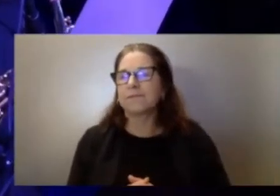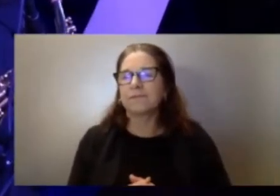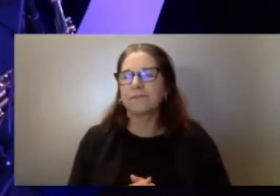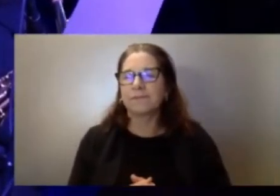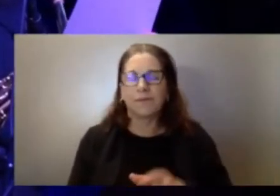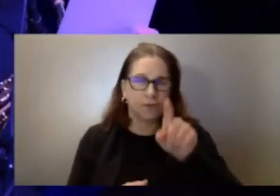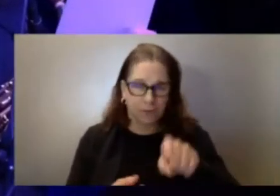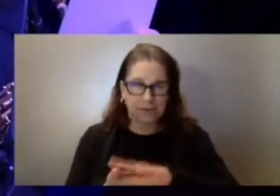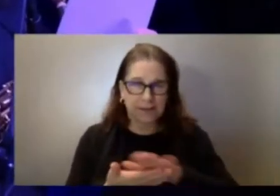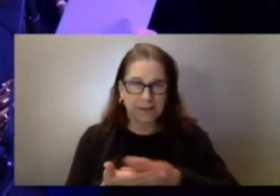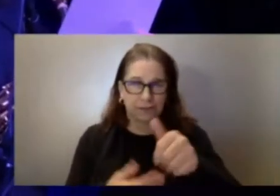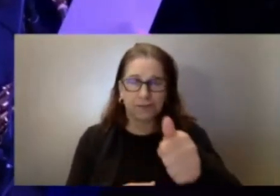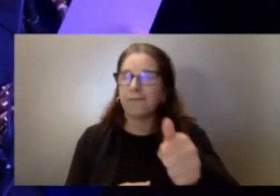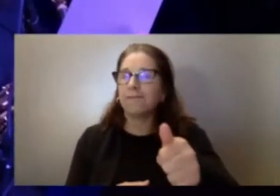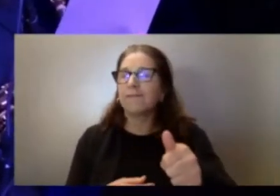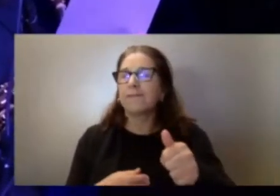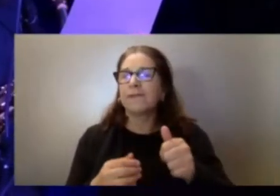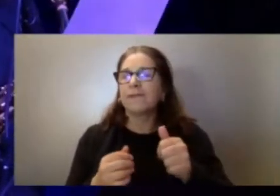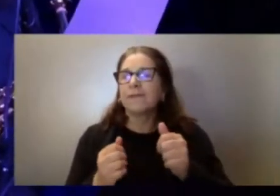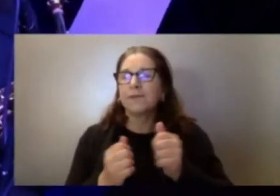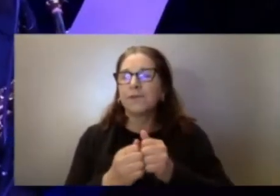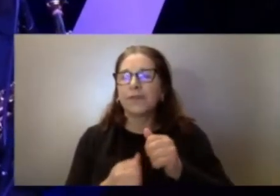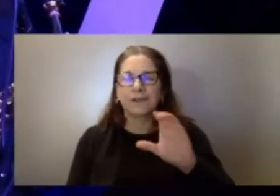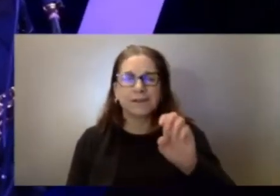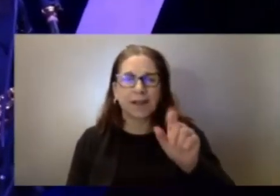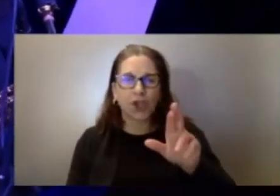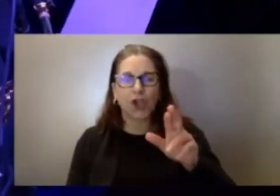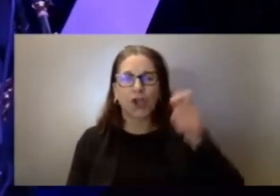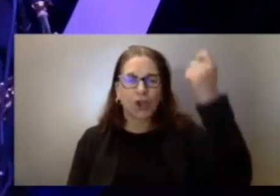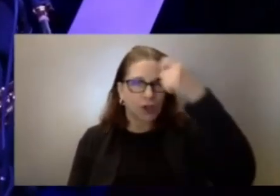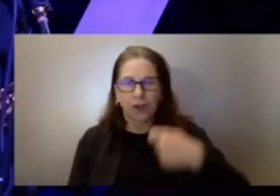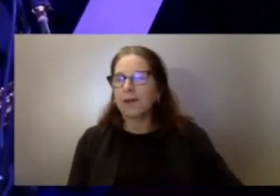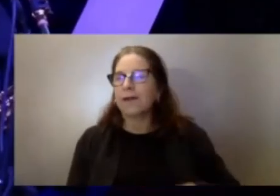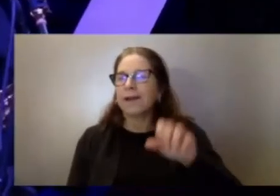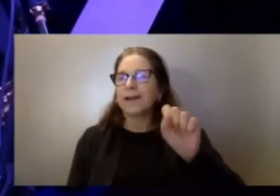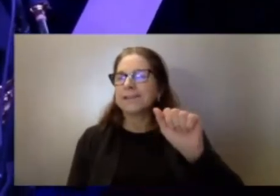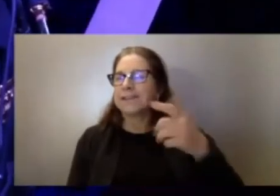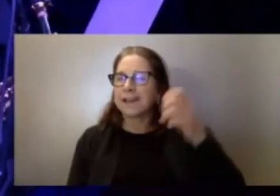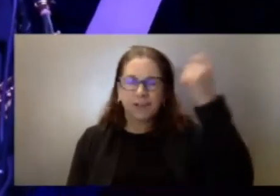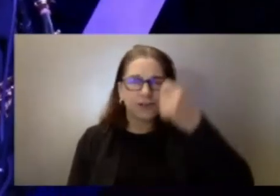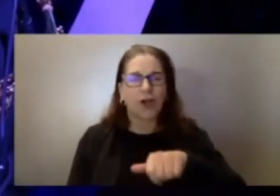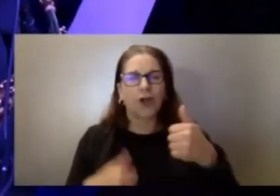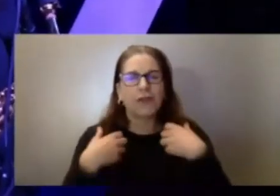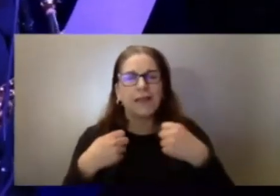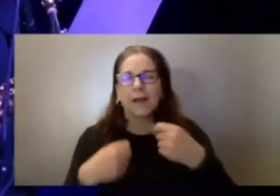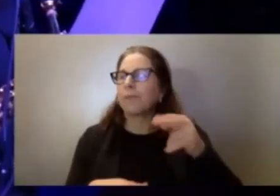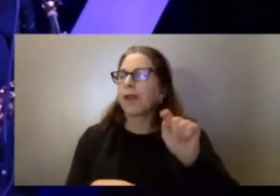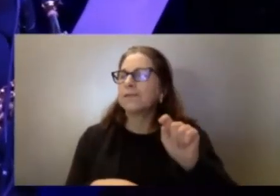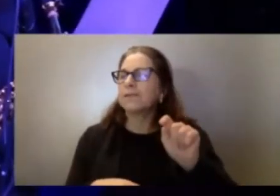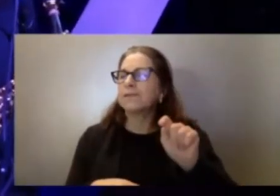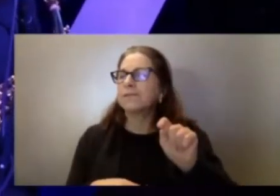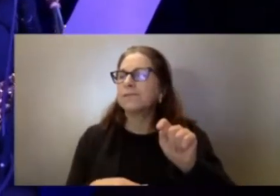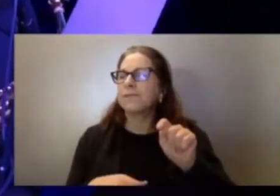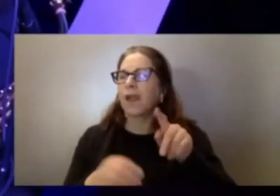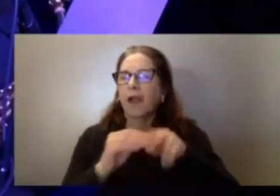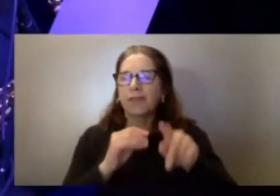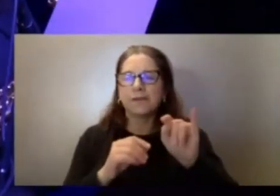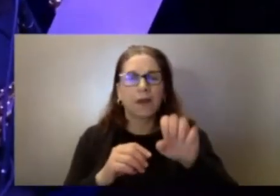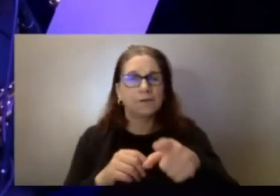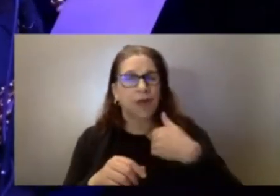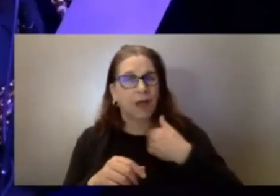cedar, sage, or other healing plant. Cut the ties you have to failure and shame. Let go of the pain you are holding in your mind,